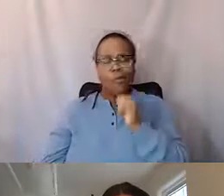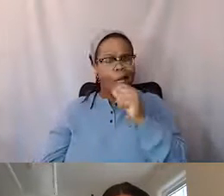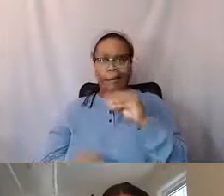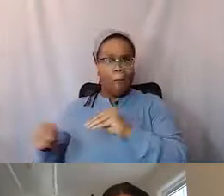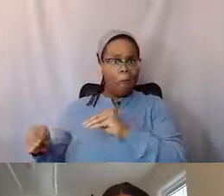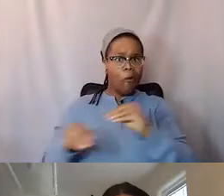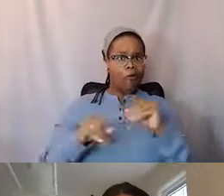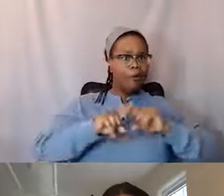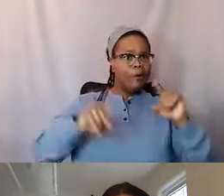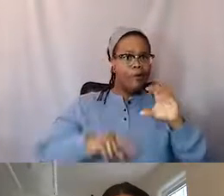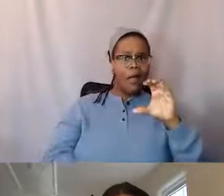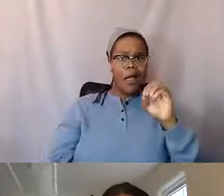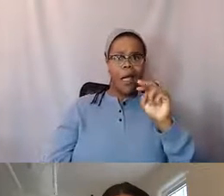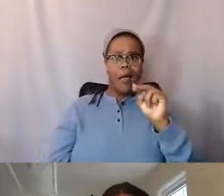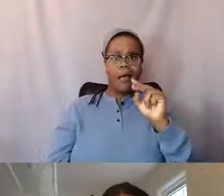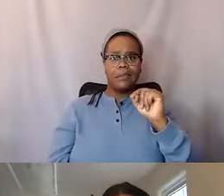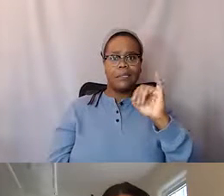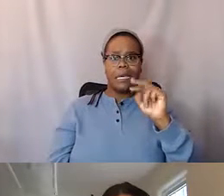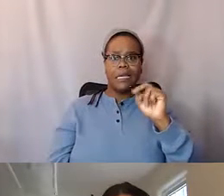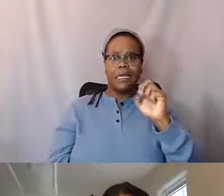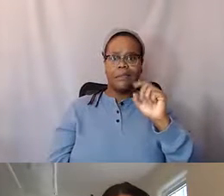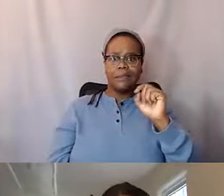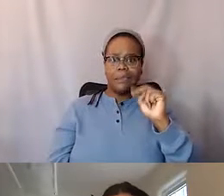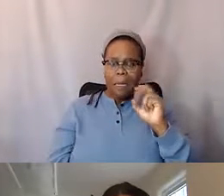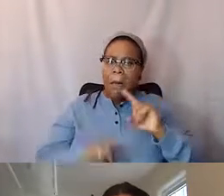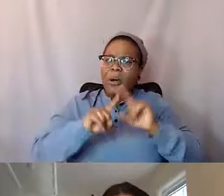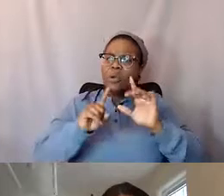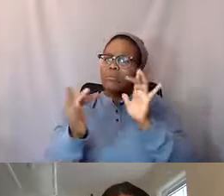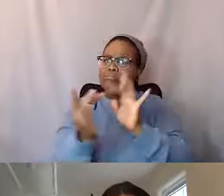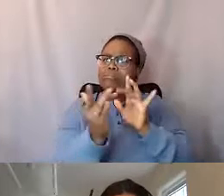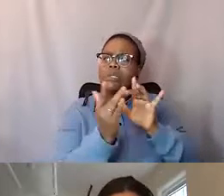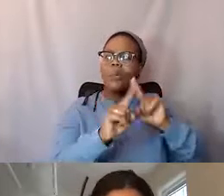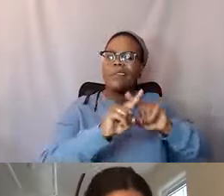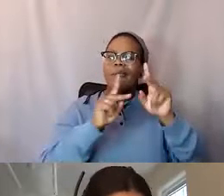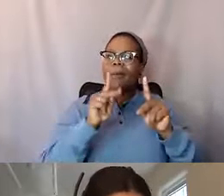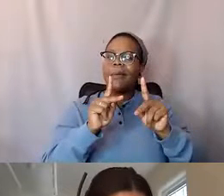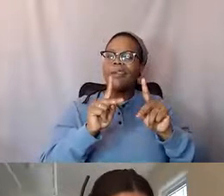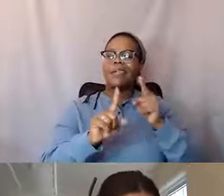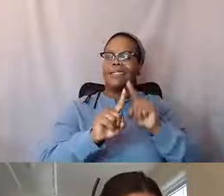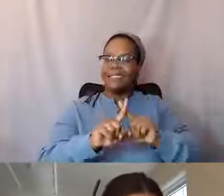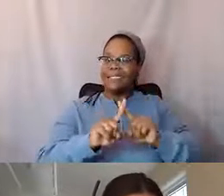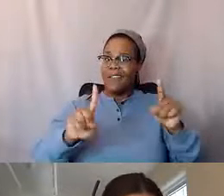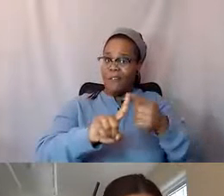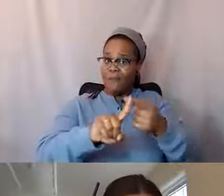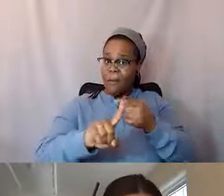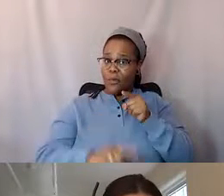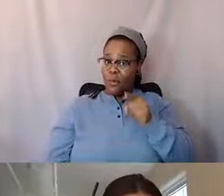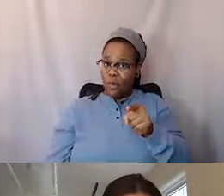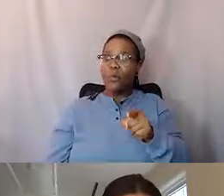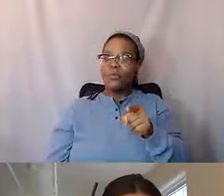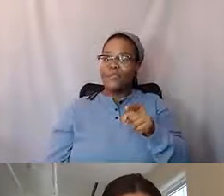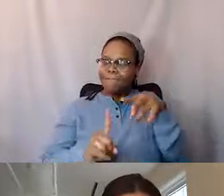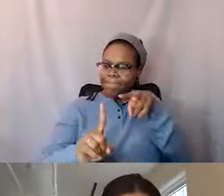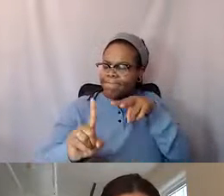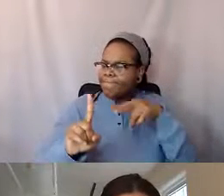continent. But in your contacts with people who are different from you, to view those as